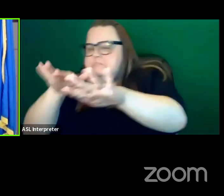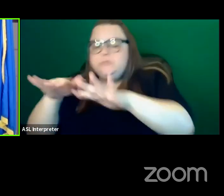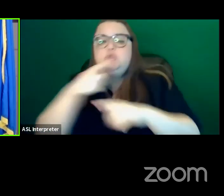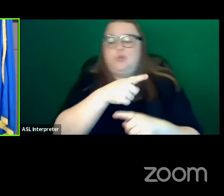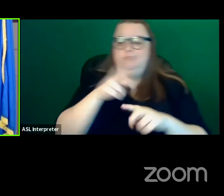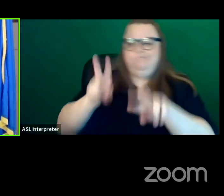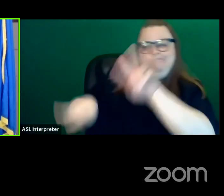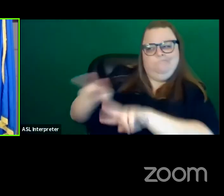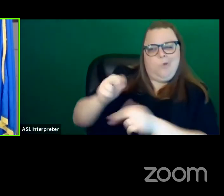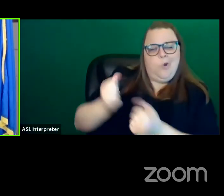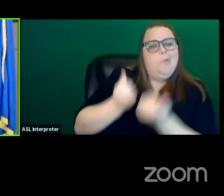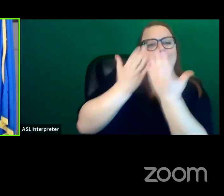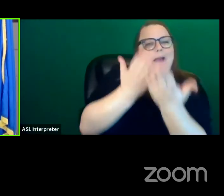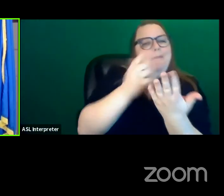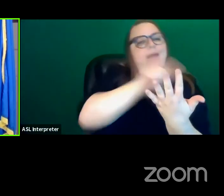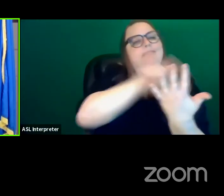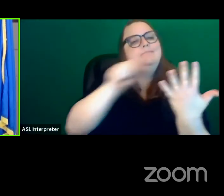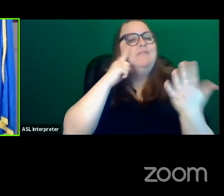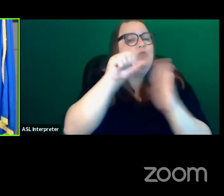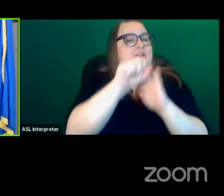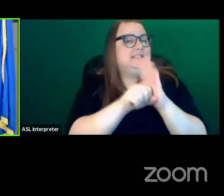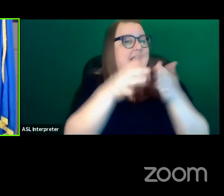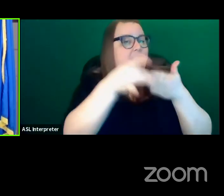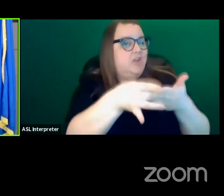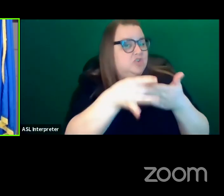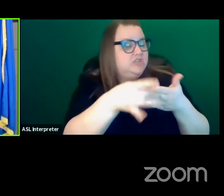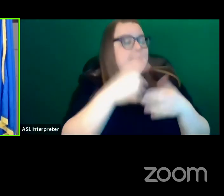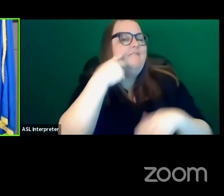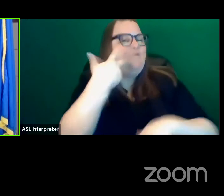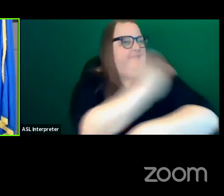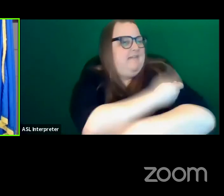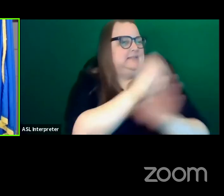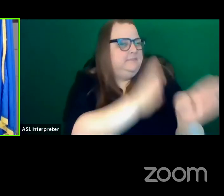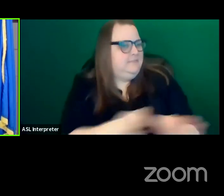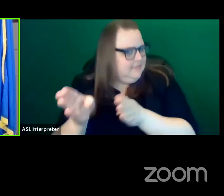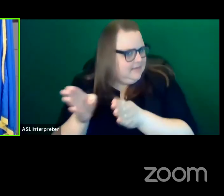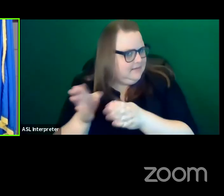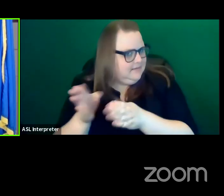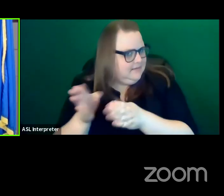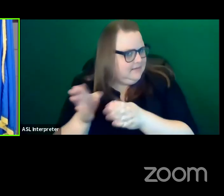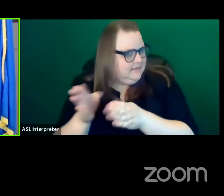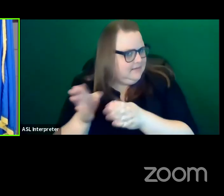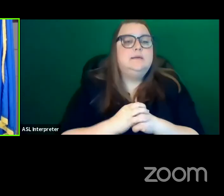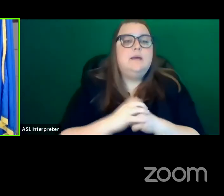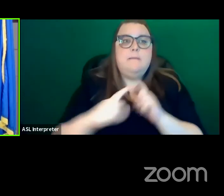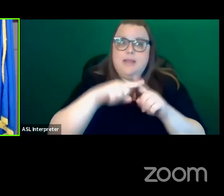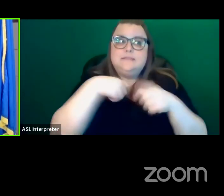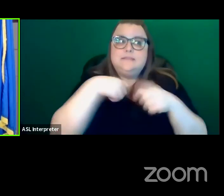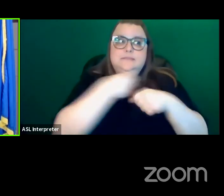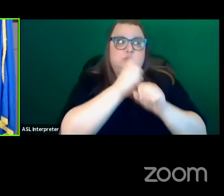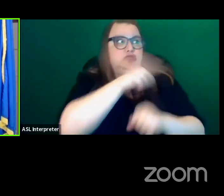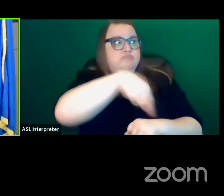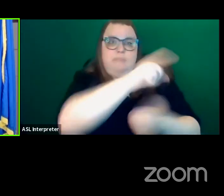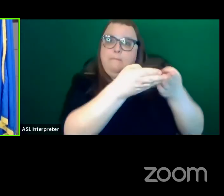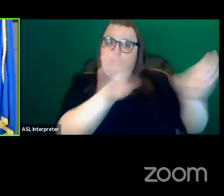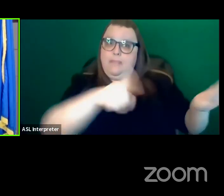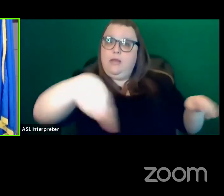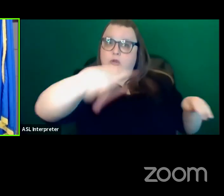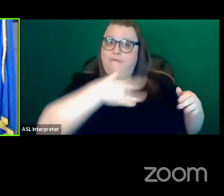to state leadership and vaccine planning efforts, as well as to ensure the public confidence in vaccine